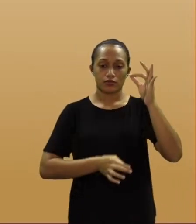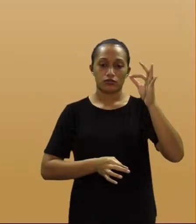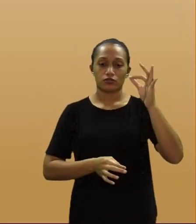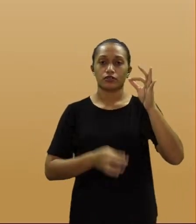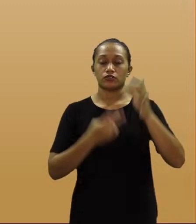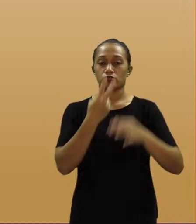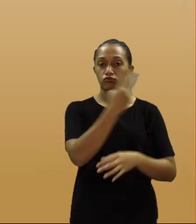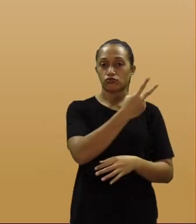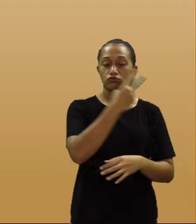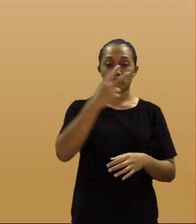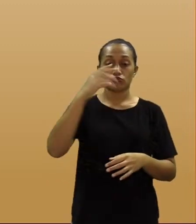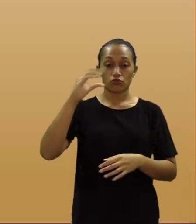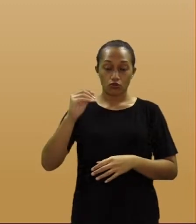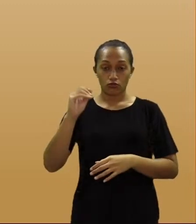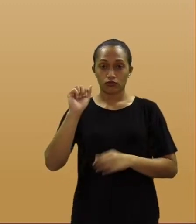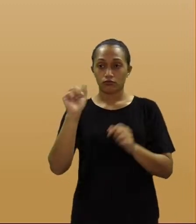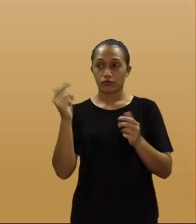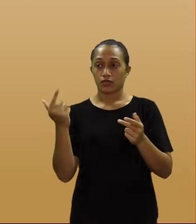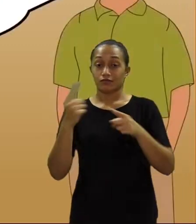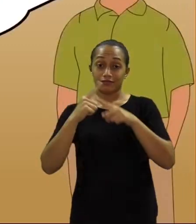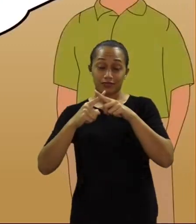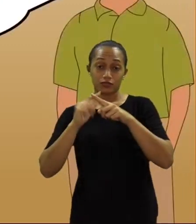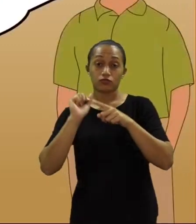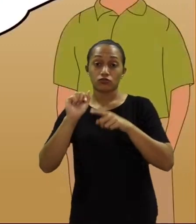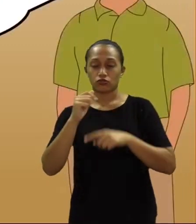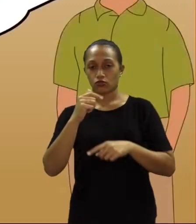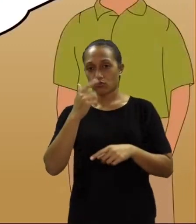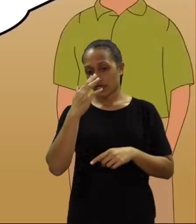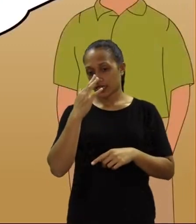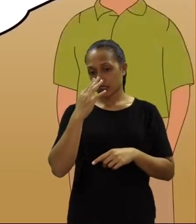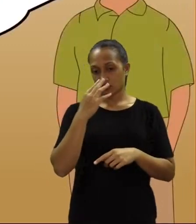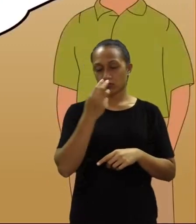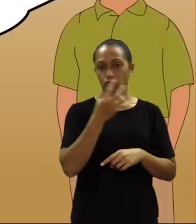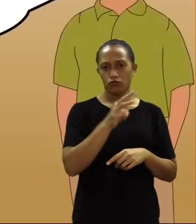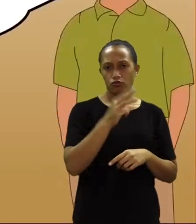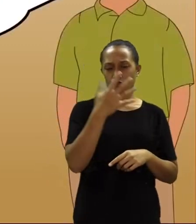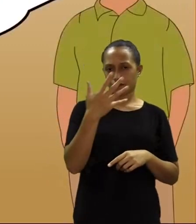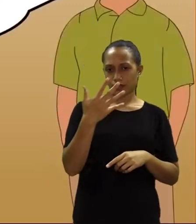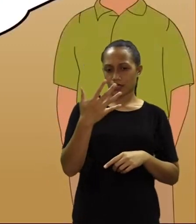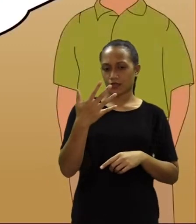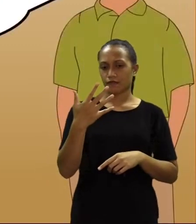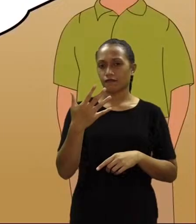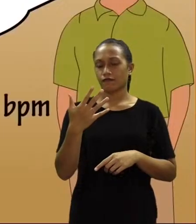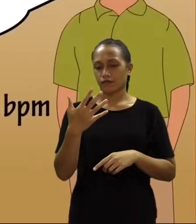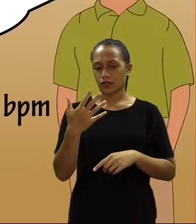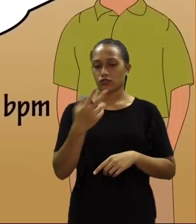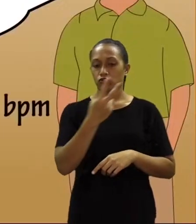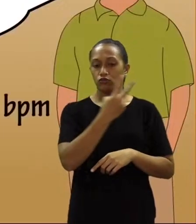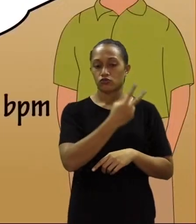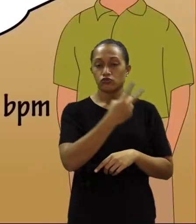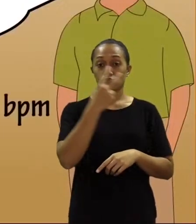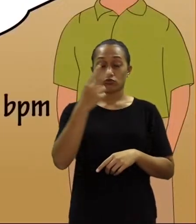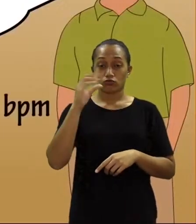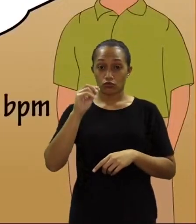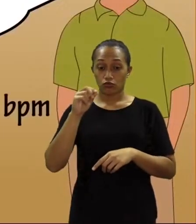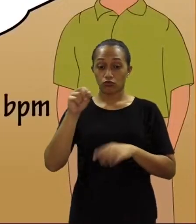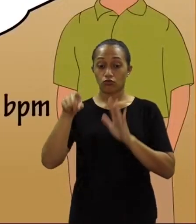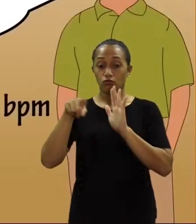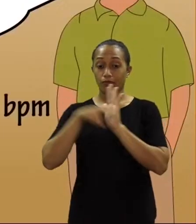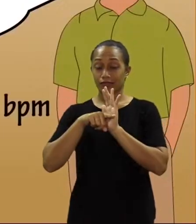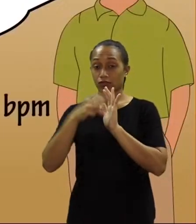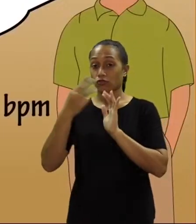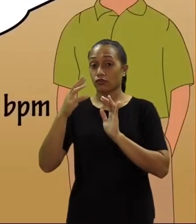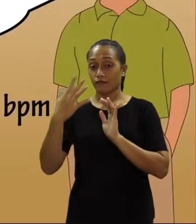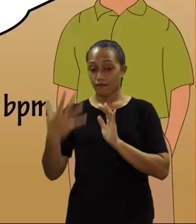max, 220 minus your age. So for instance, for a 35-year-old person, the equation would be 220 minus